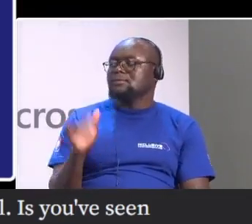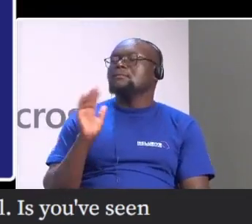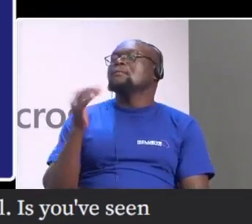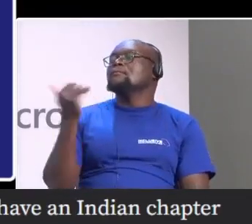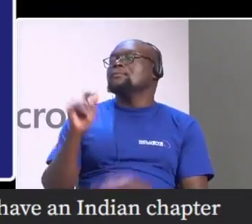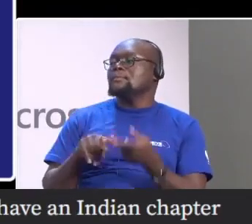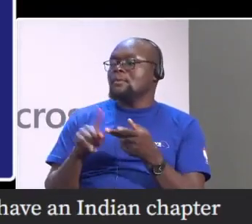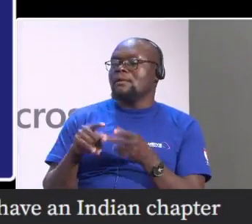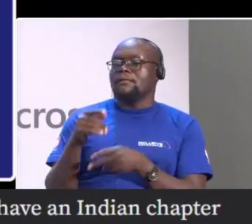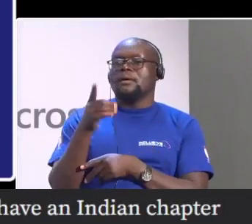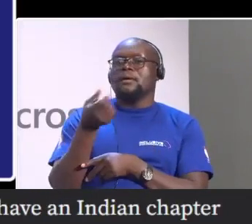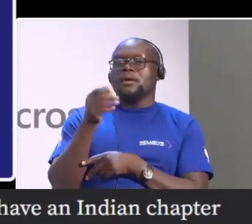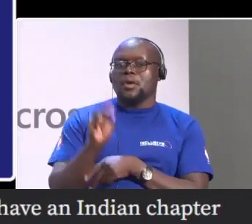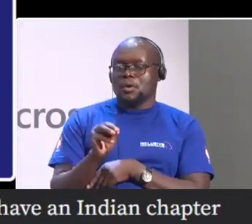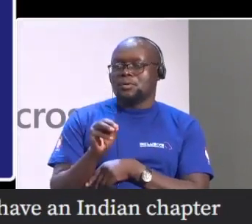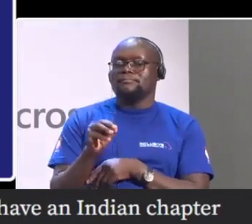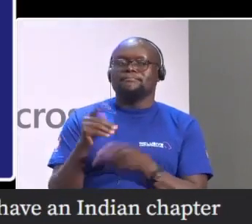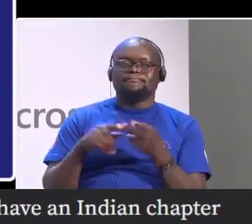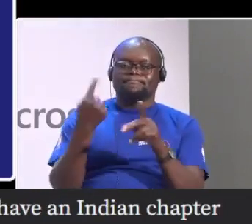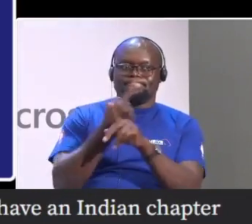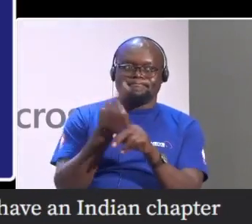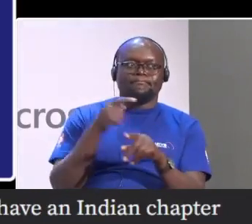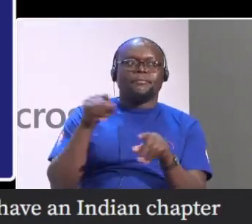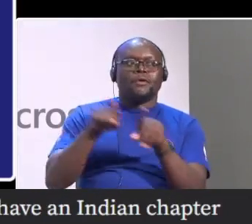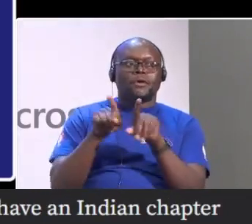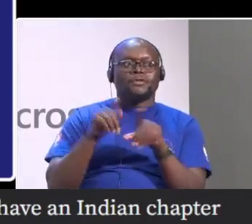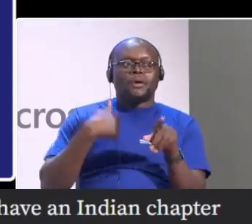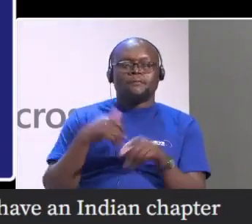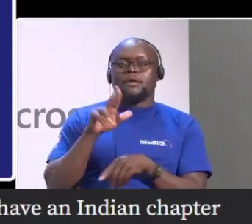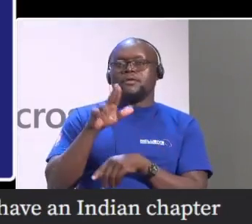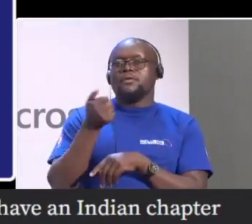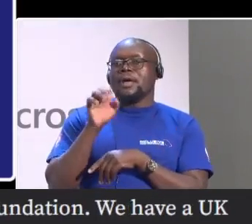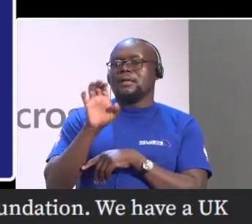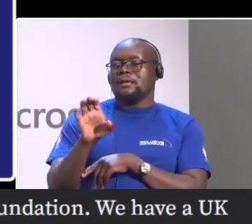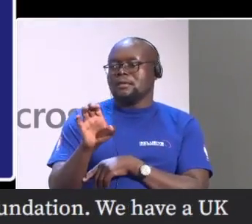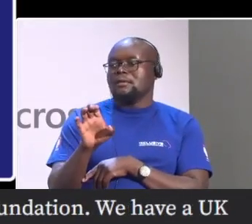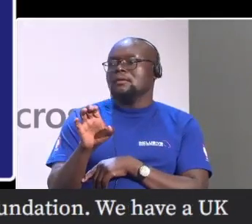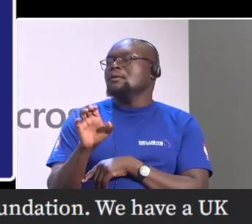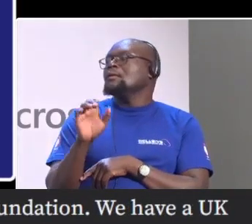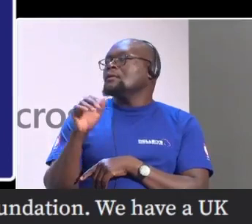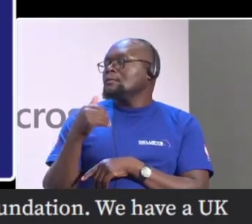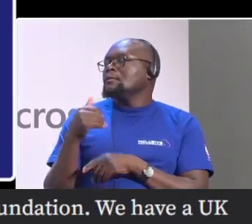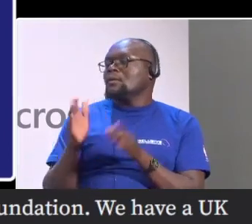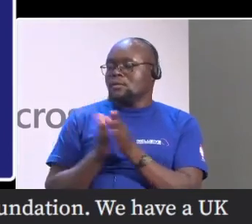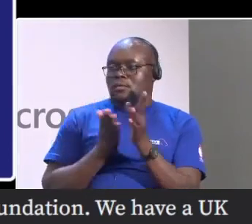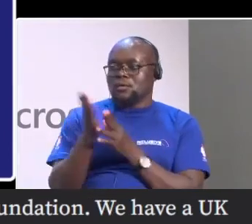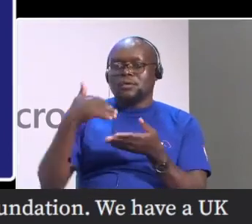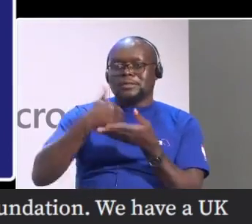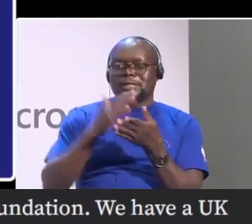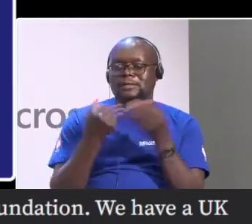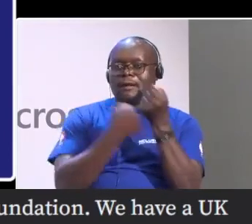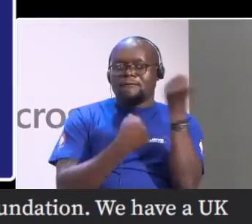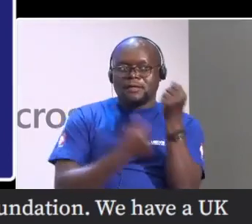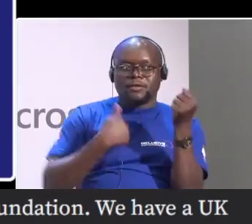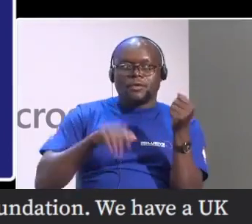We have a DOC chapter through T-Systems. And we also have a UAE chapter through Cedra Foundation. So we